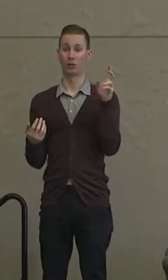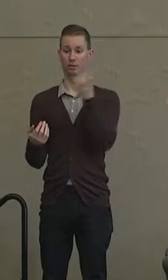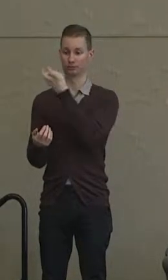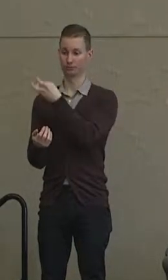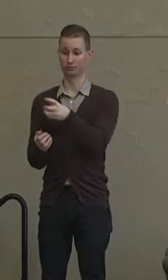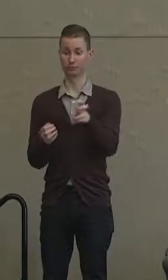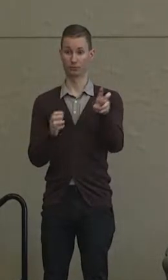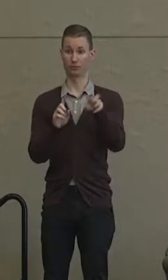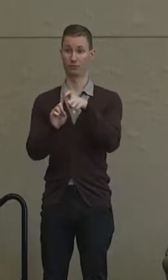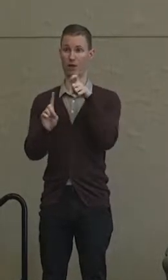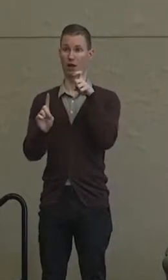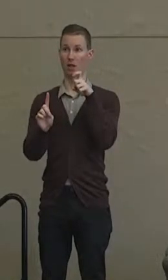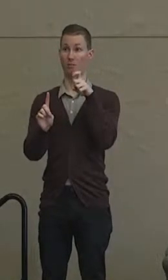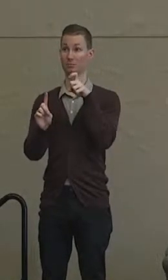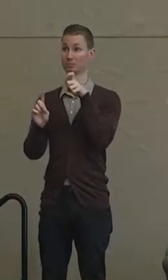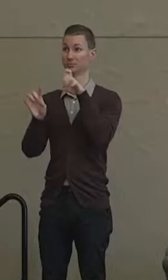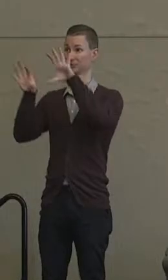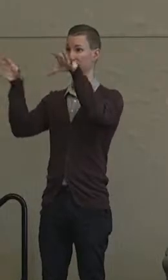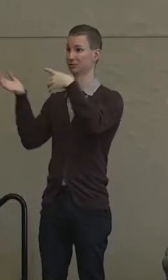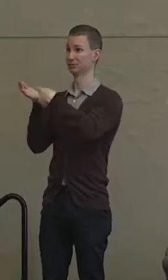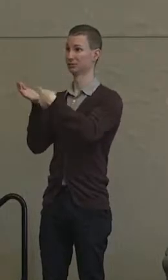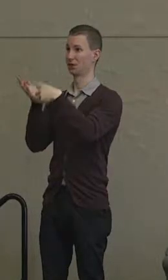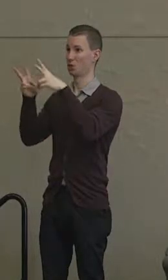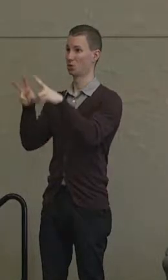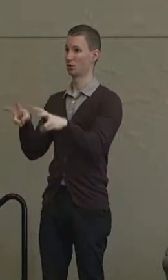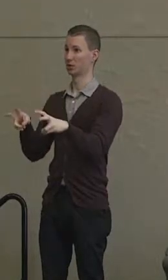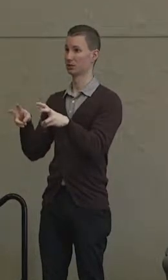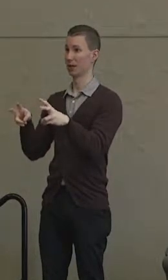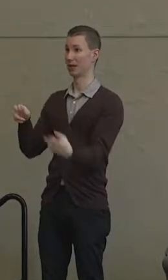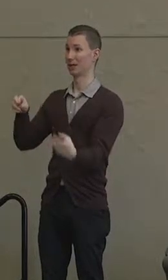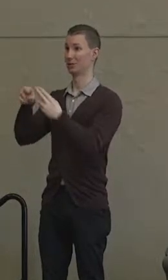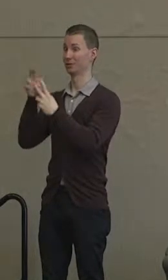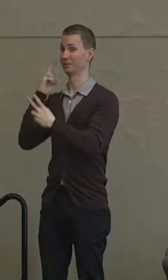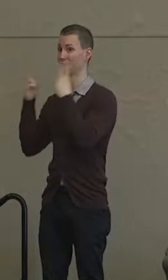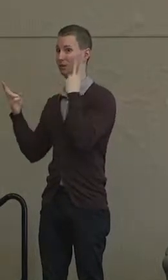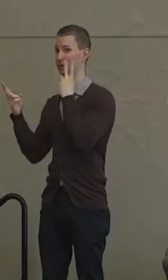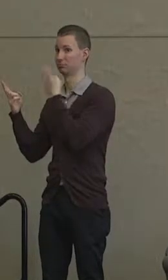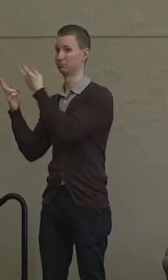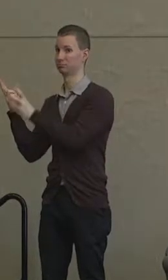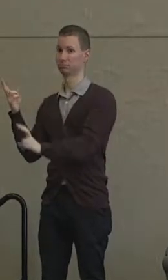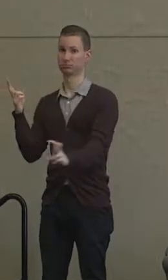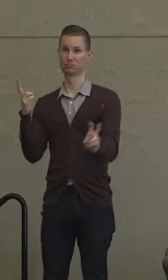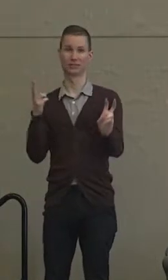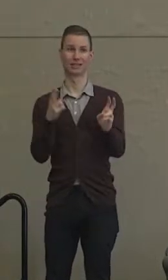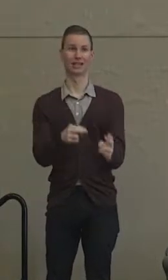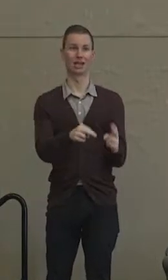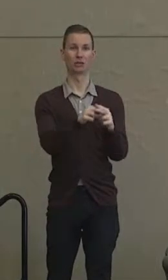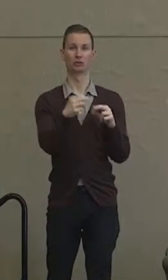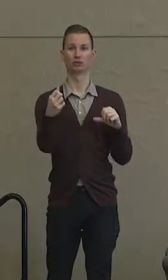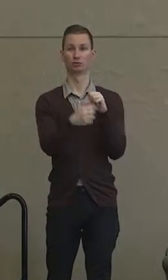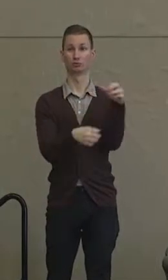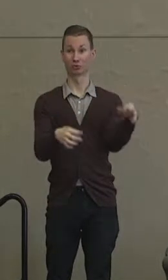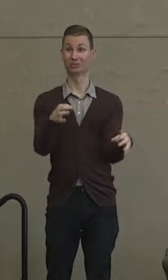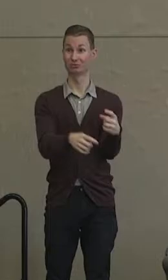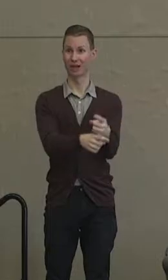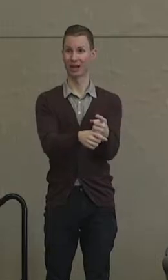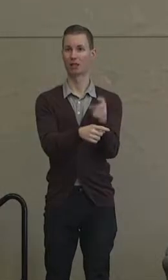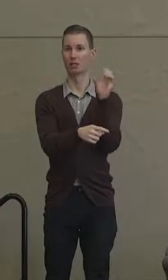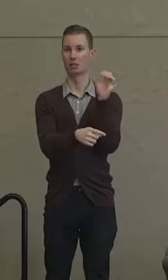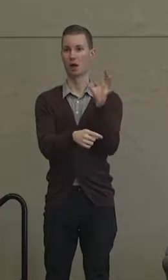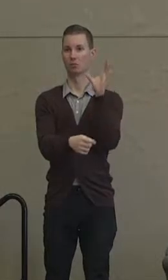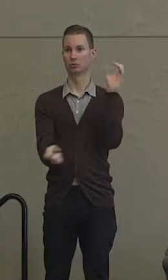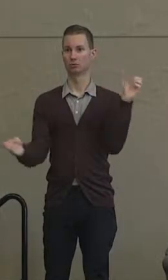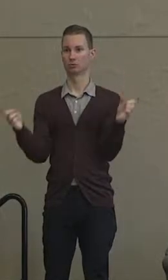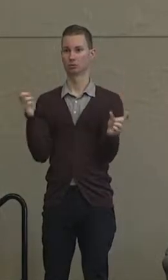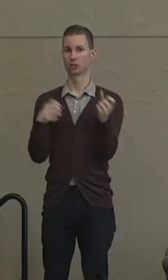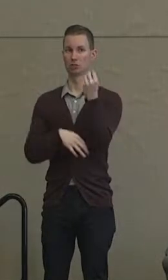a set of discussions that looks at increased visibility to increase social justice, right? And that will change